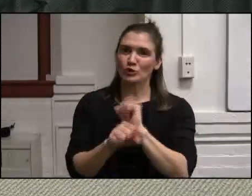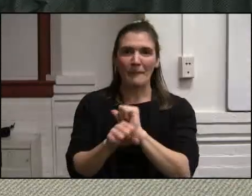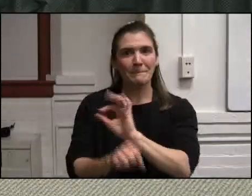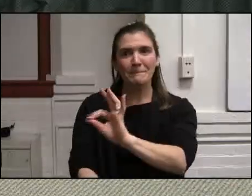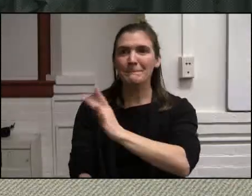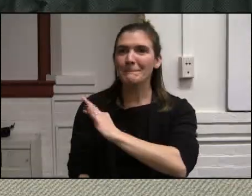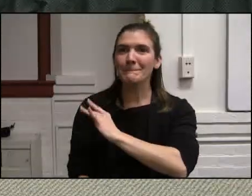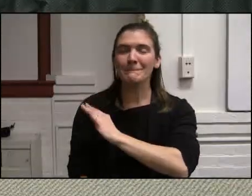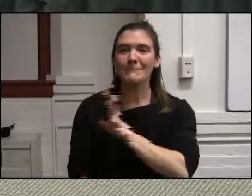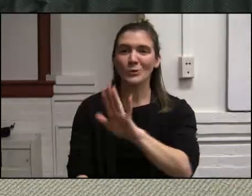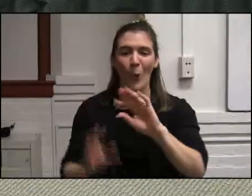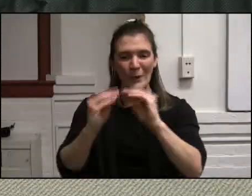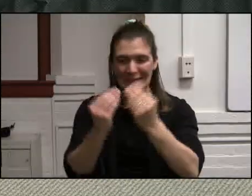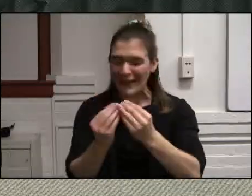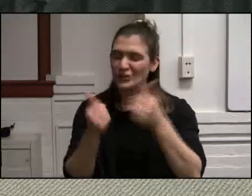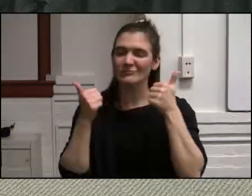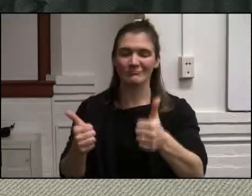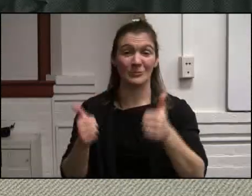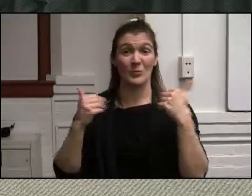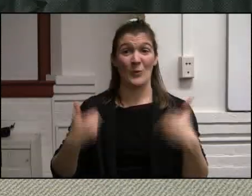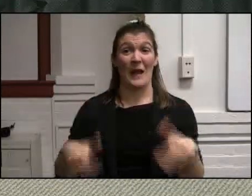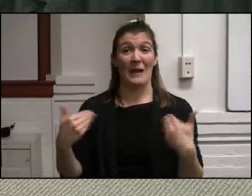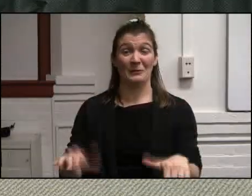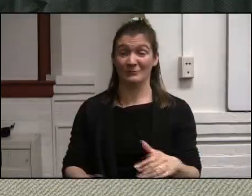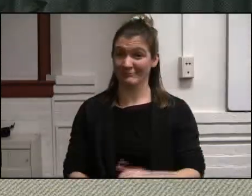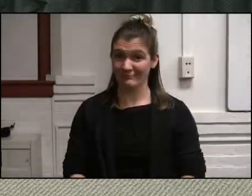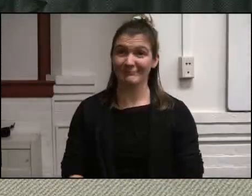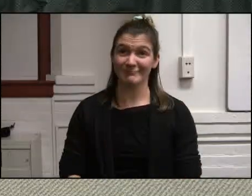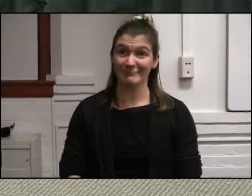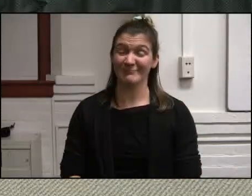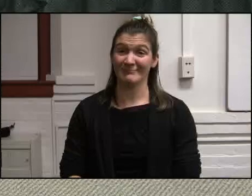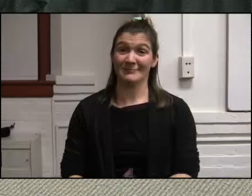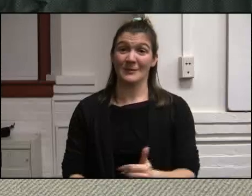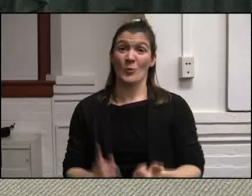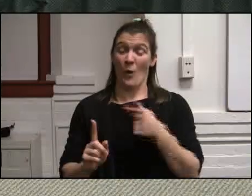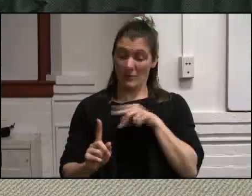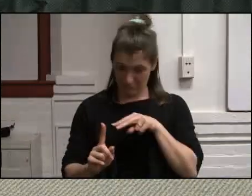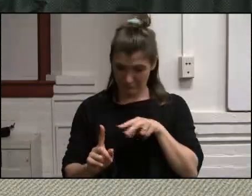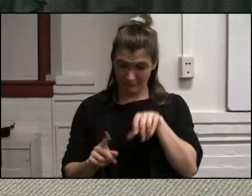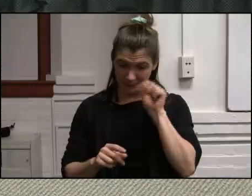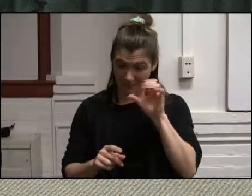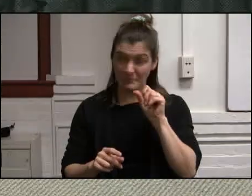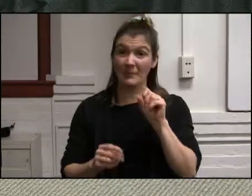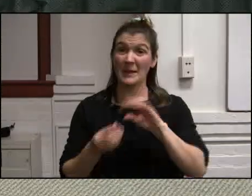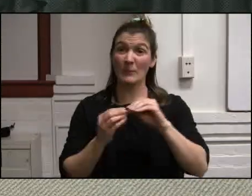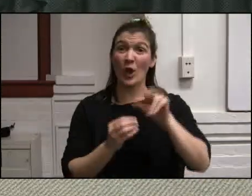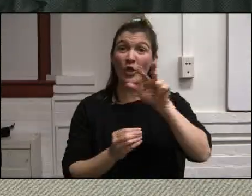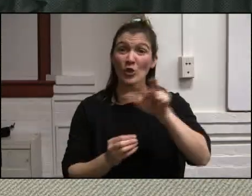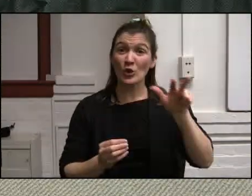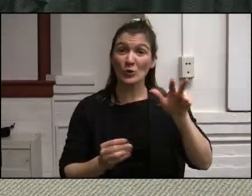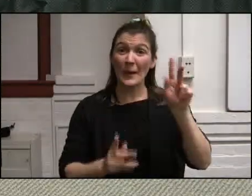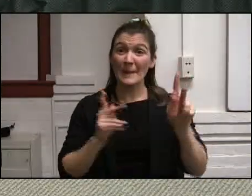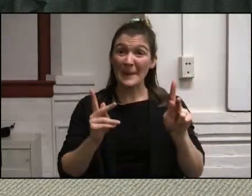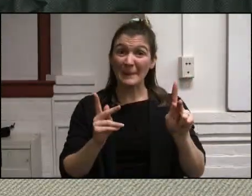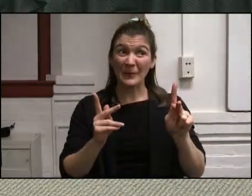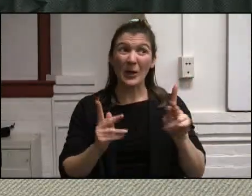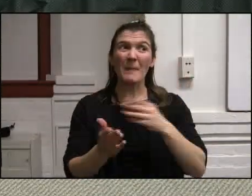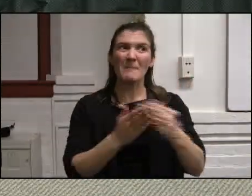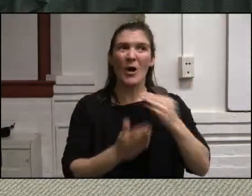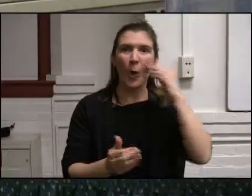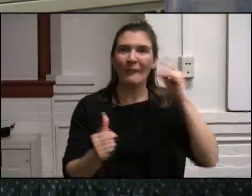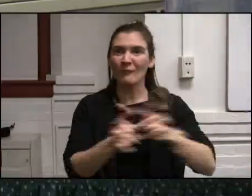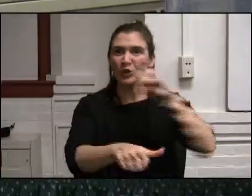and your organization. And I think the most significant number is this 33 first-time